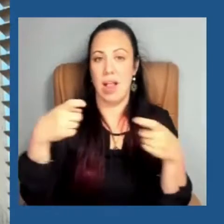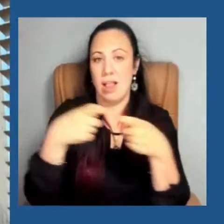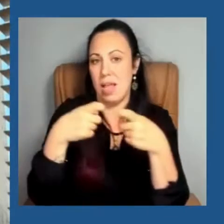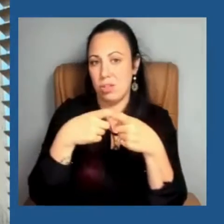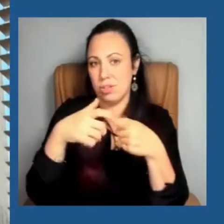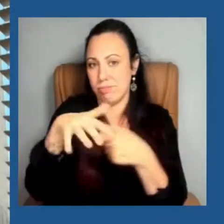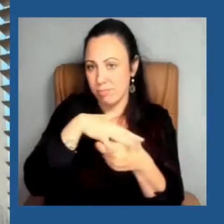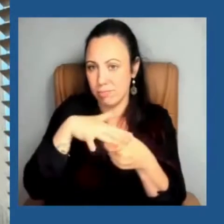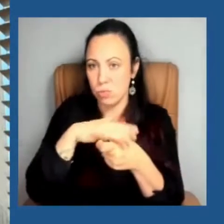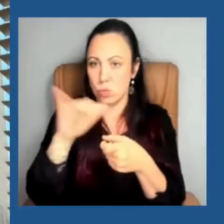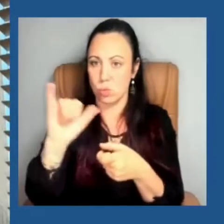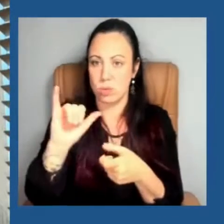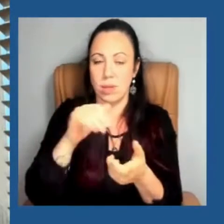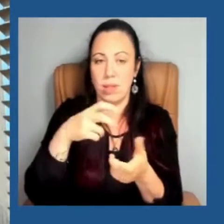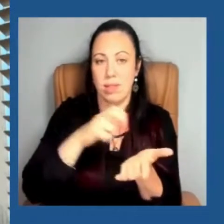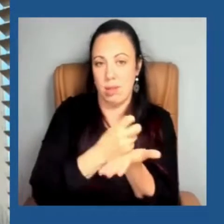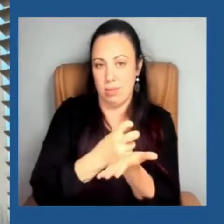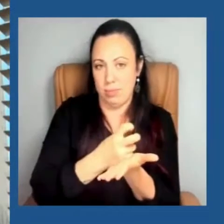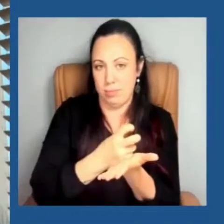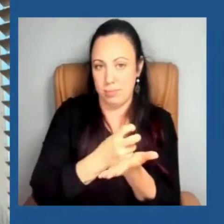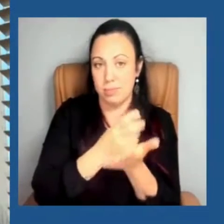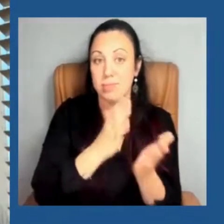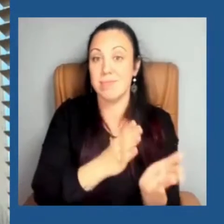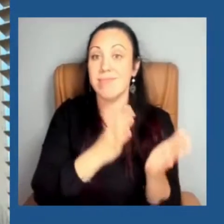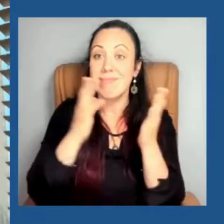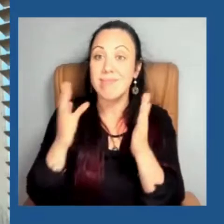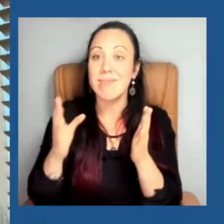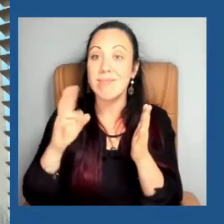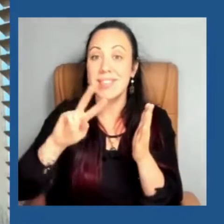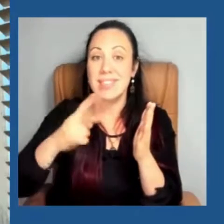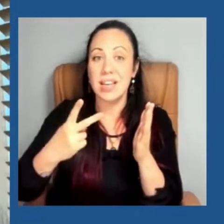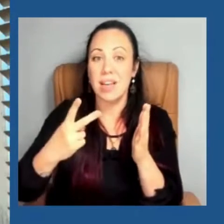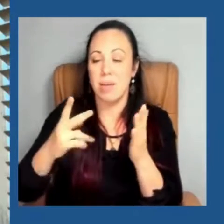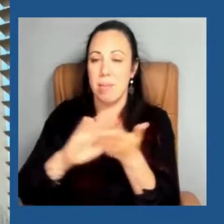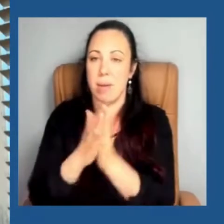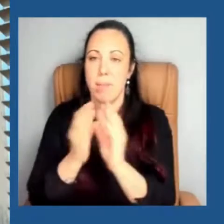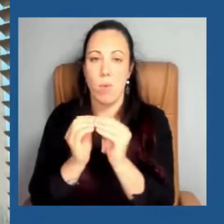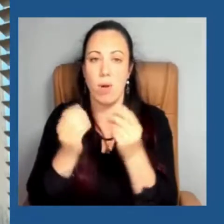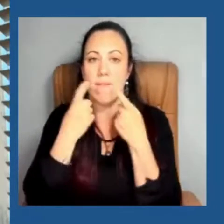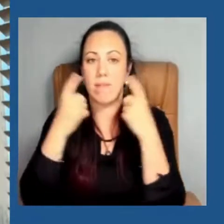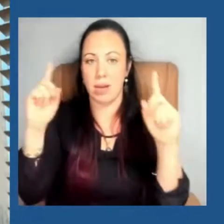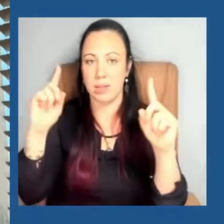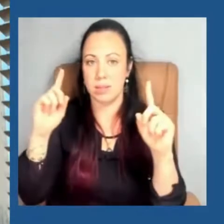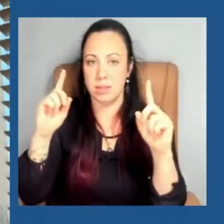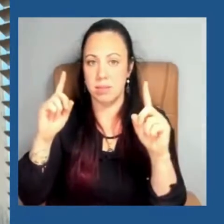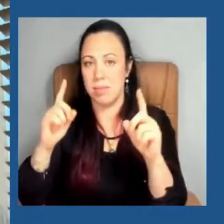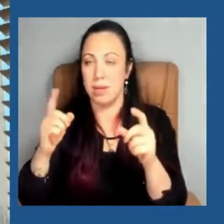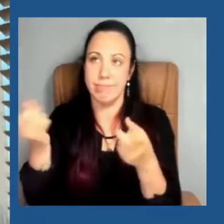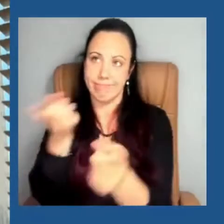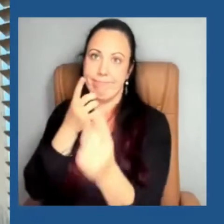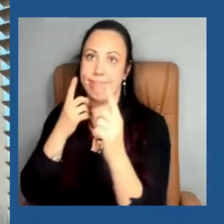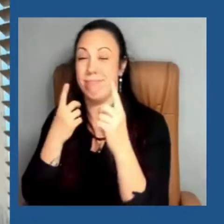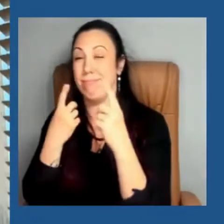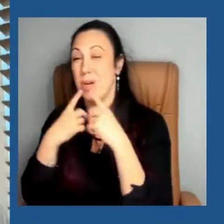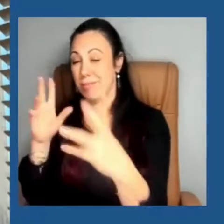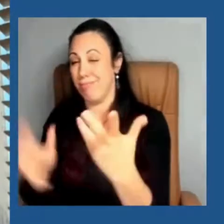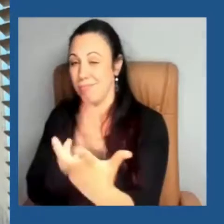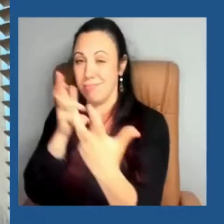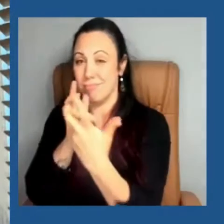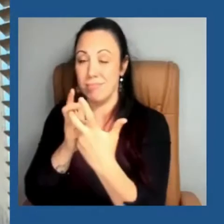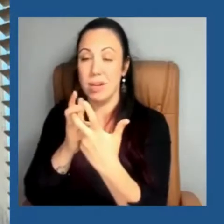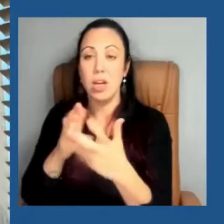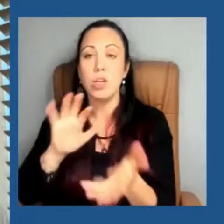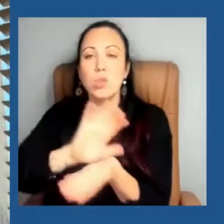And our second aim is to make TMS more effective by optimizing its dosage, personalizing its targeting,